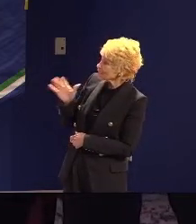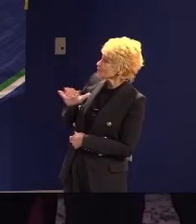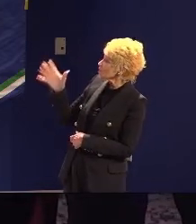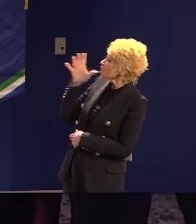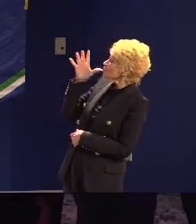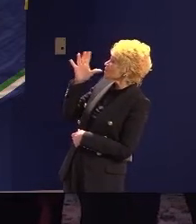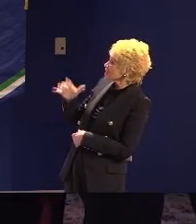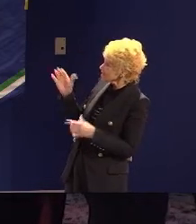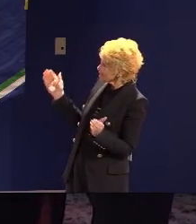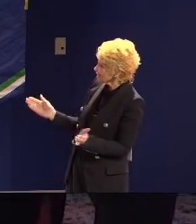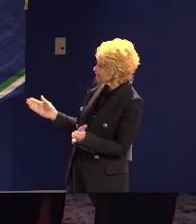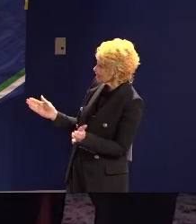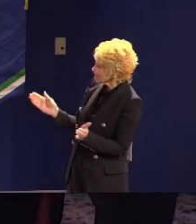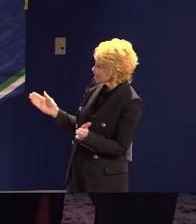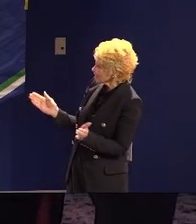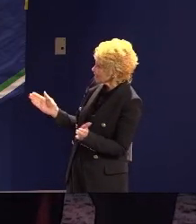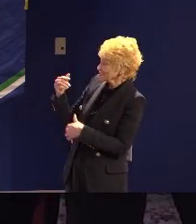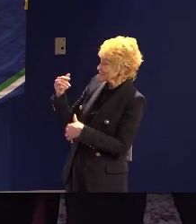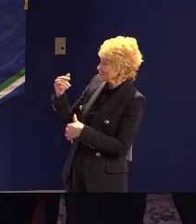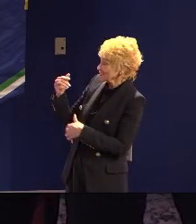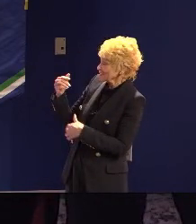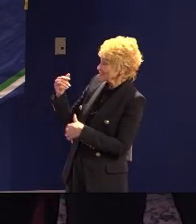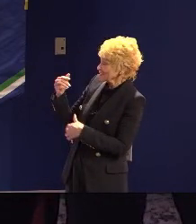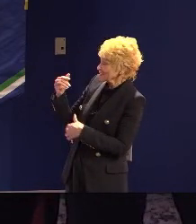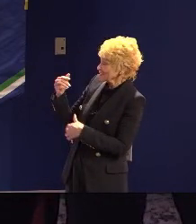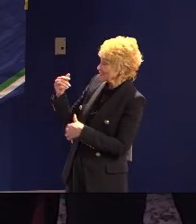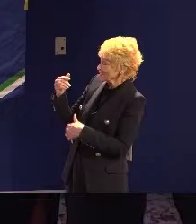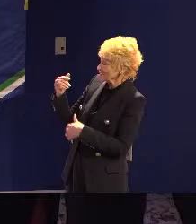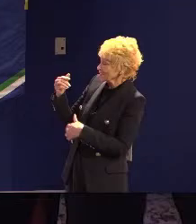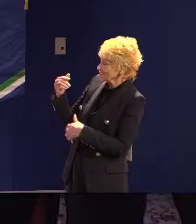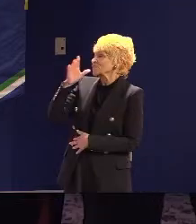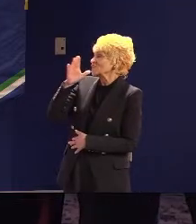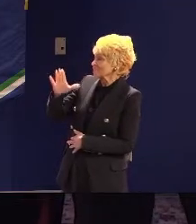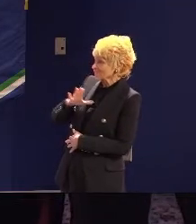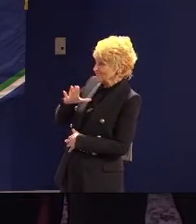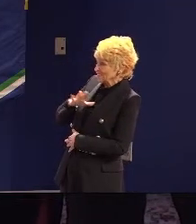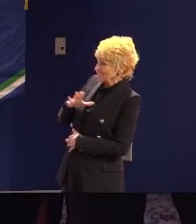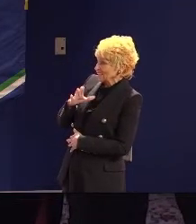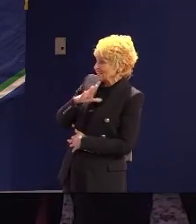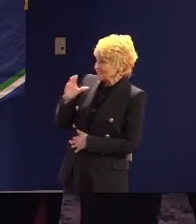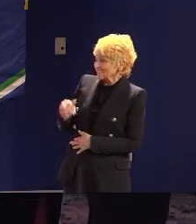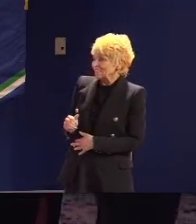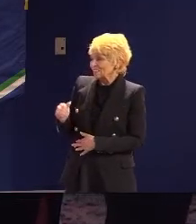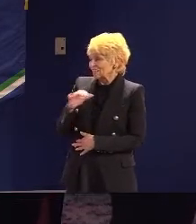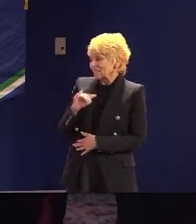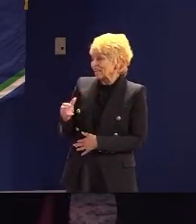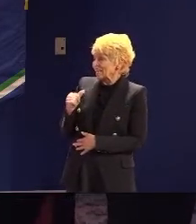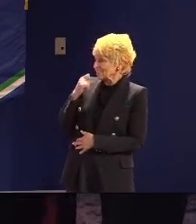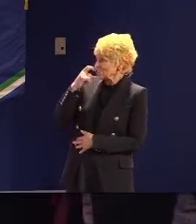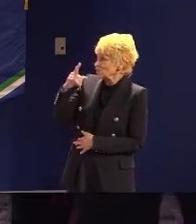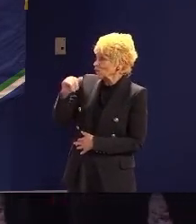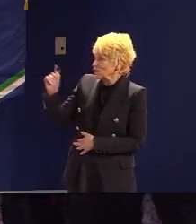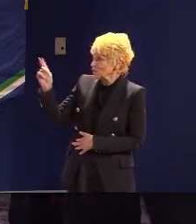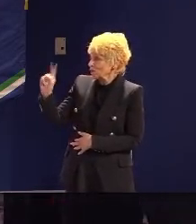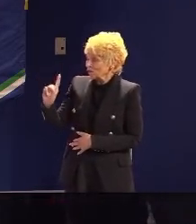inspiration. Because of this, I know you've been waiting. She can announce where I'm going, my number one